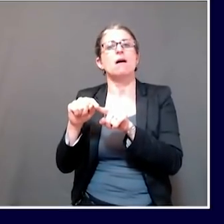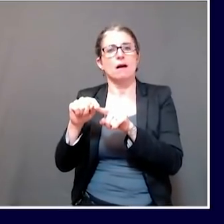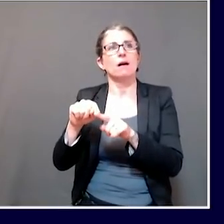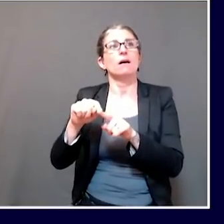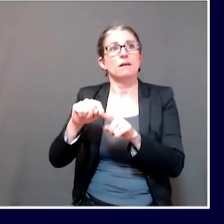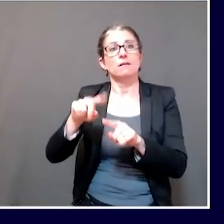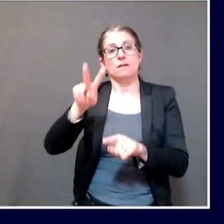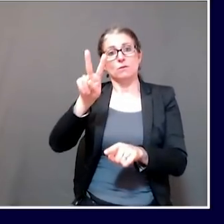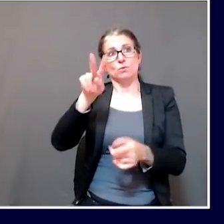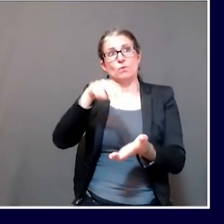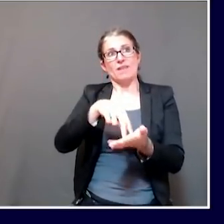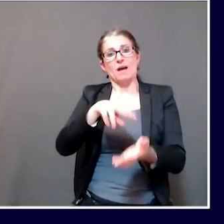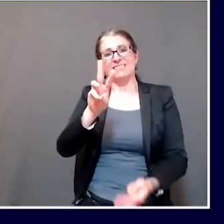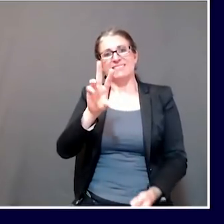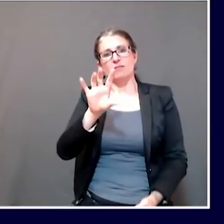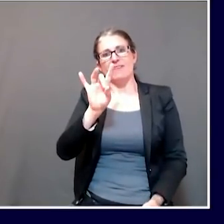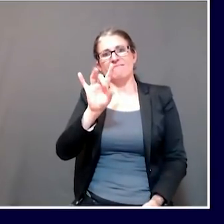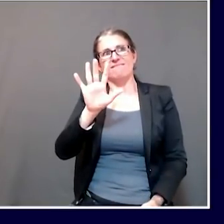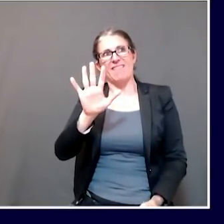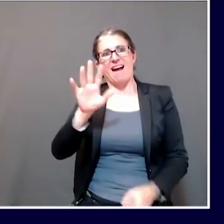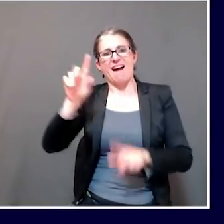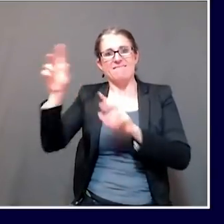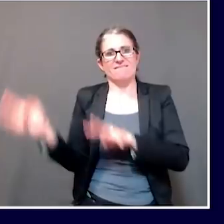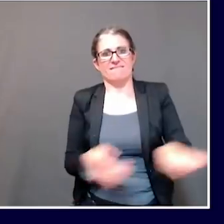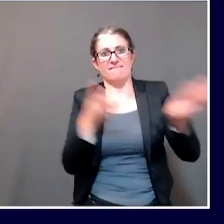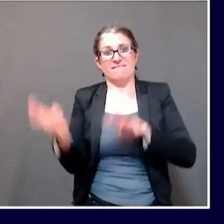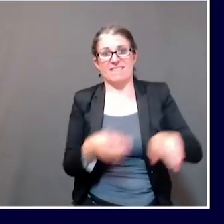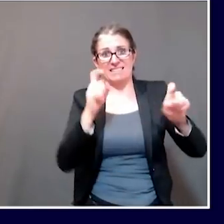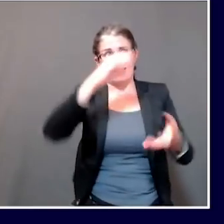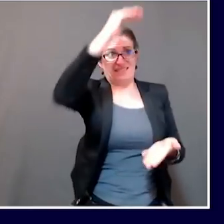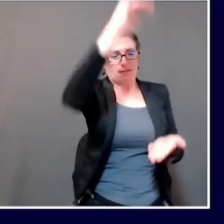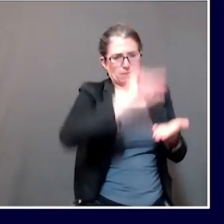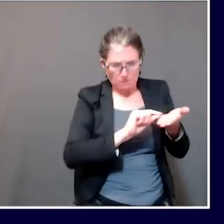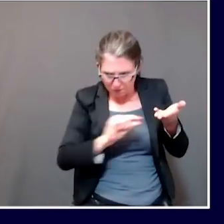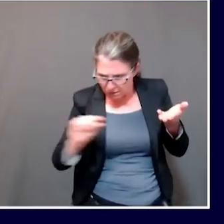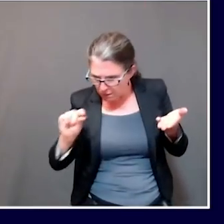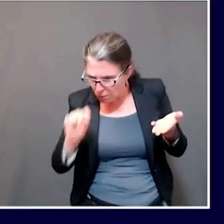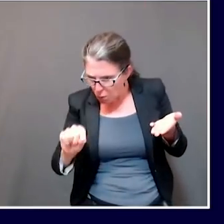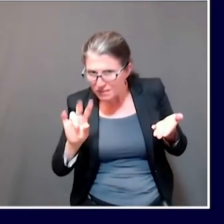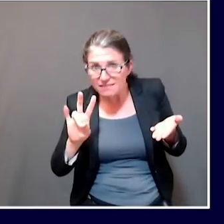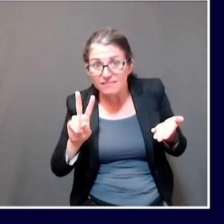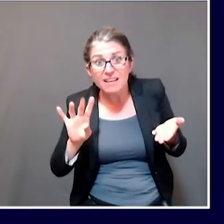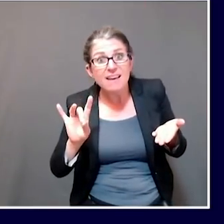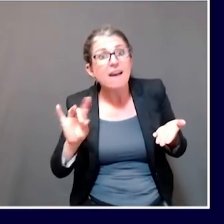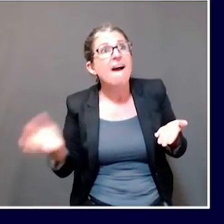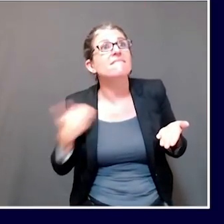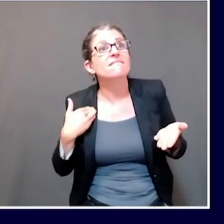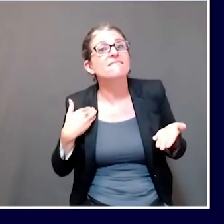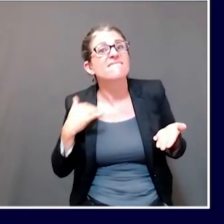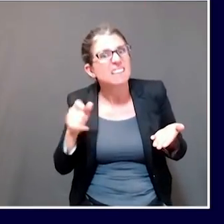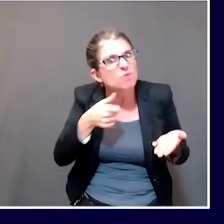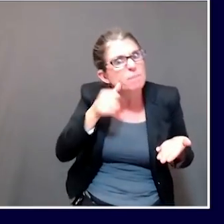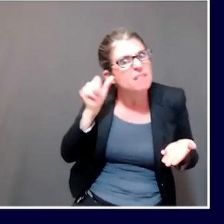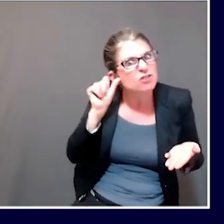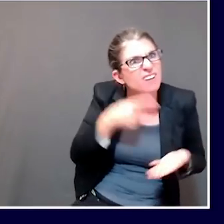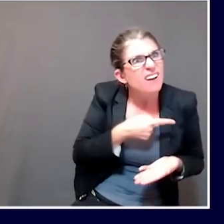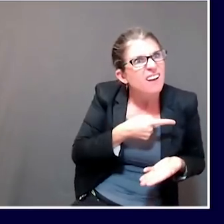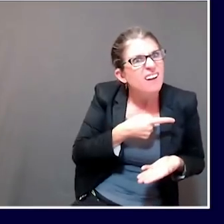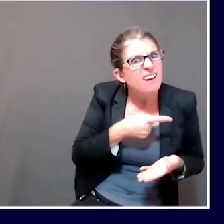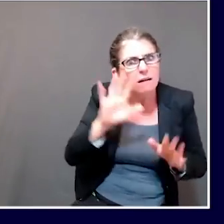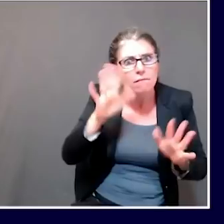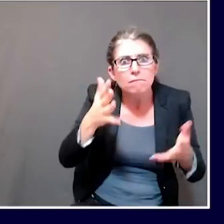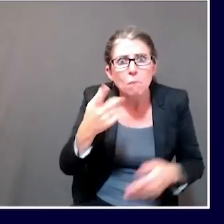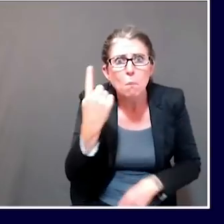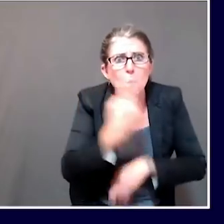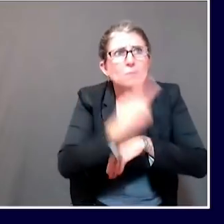2,685 PCR tests that were reported to Maine CDC yesterday. And again, that one day point positivity